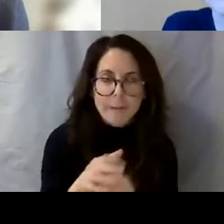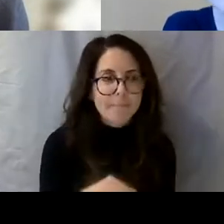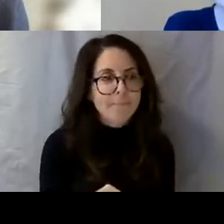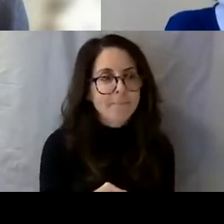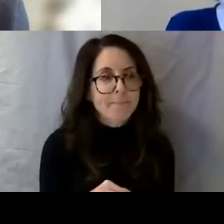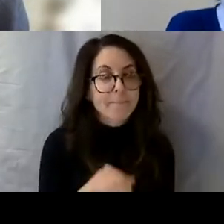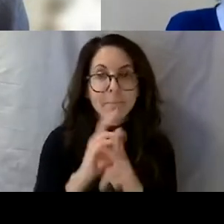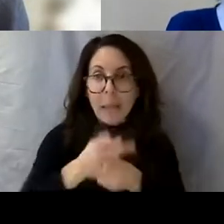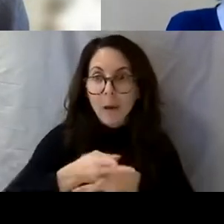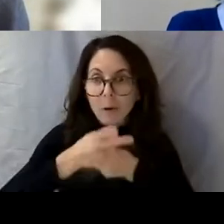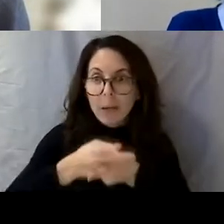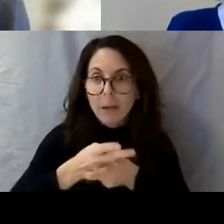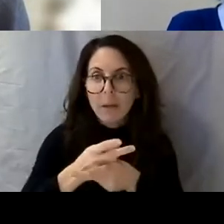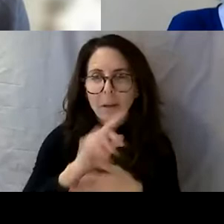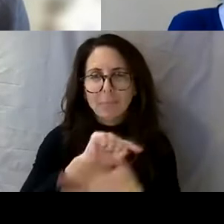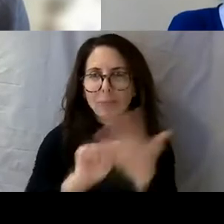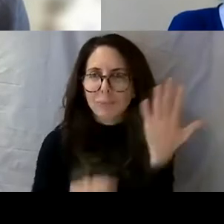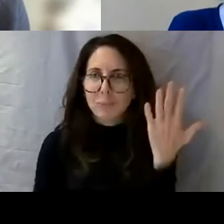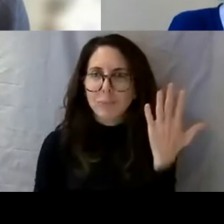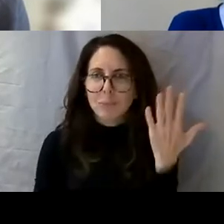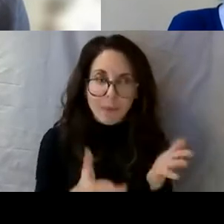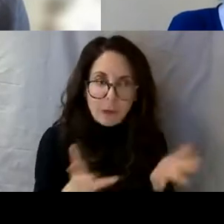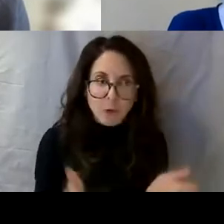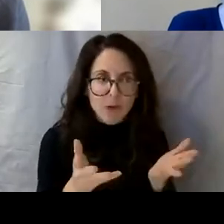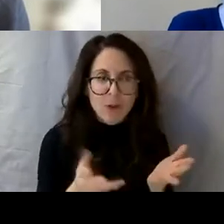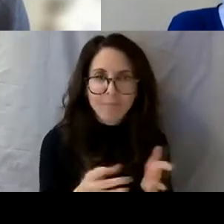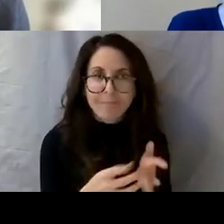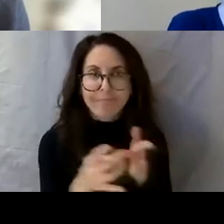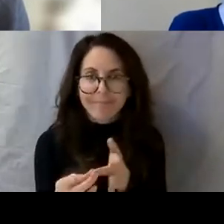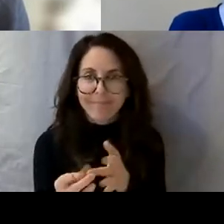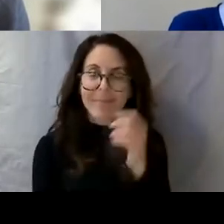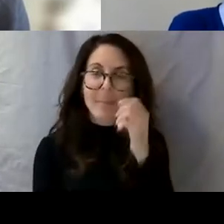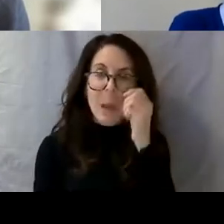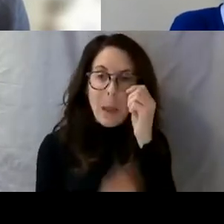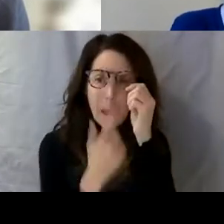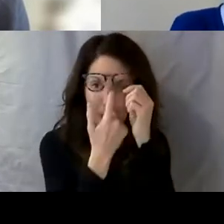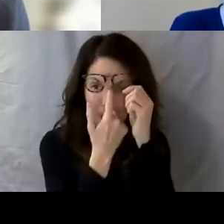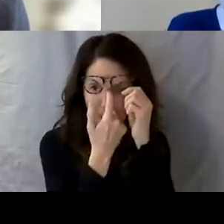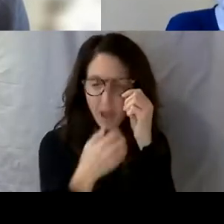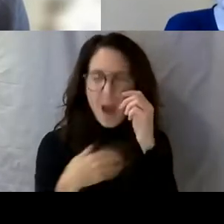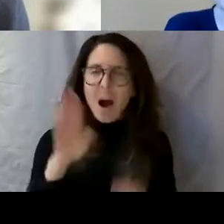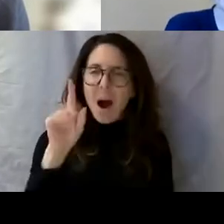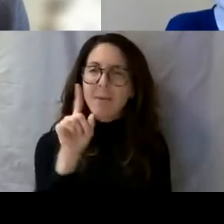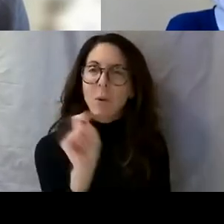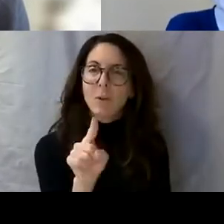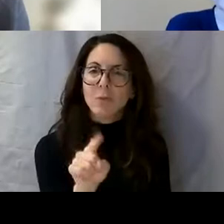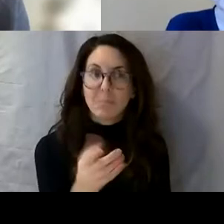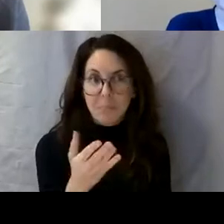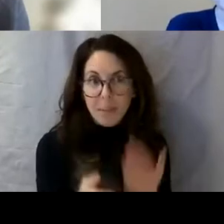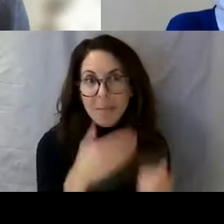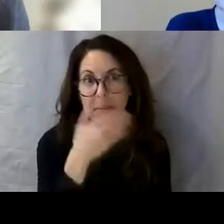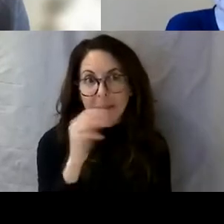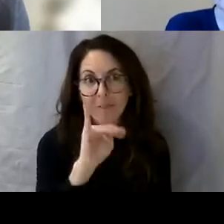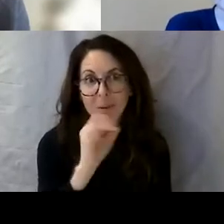caring, all of those things that we've talked about. I have a question that I think Michael could